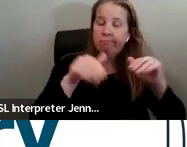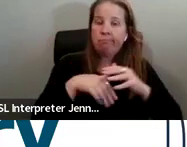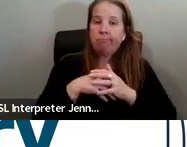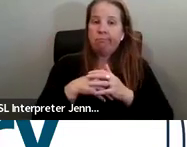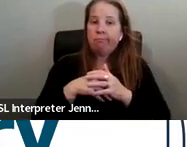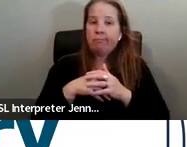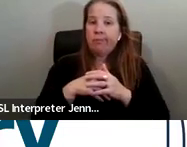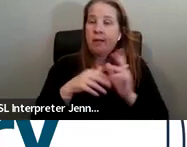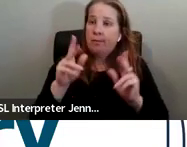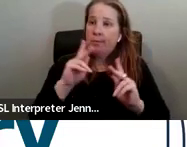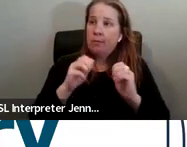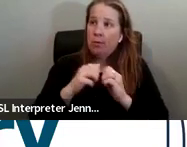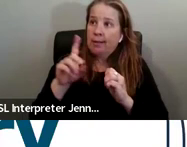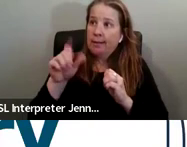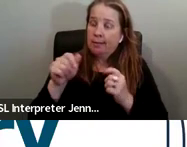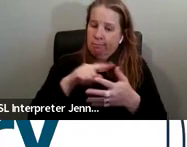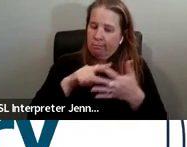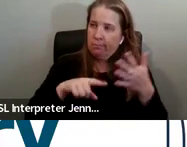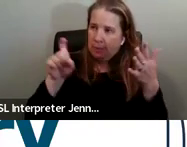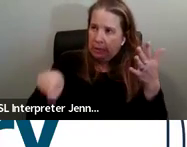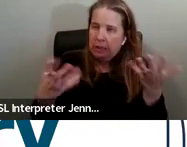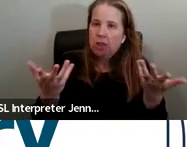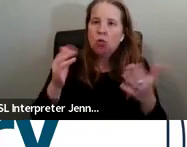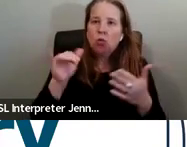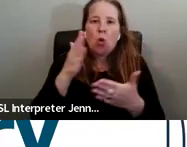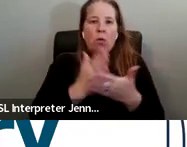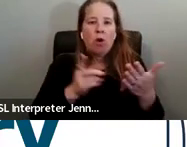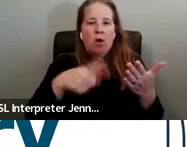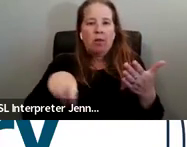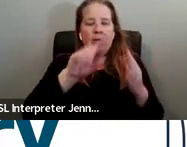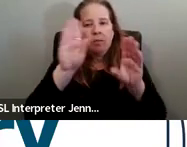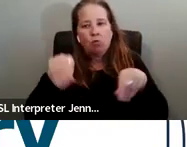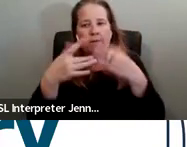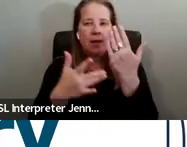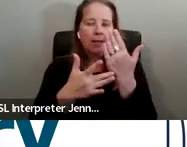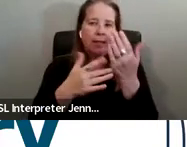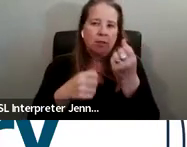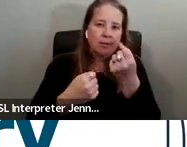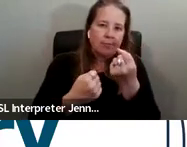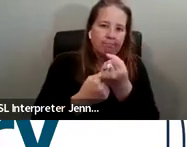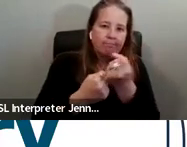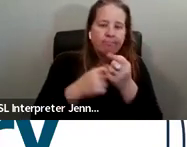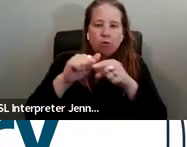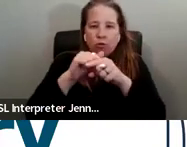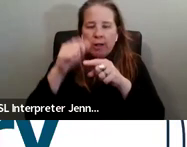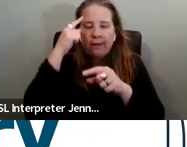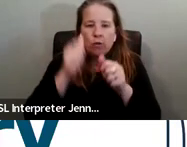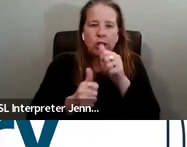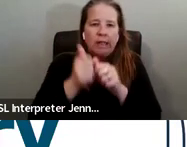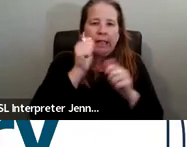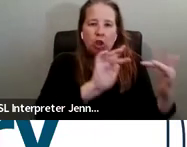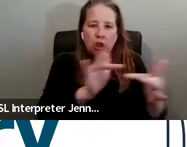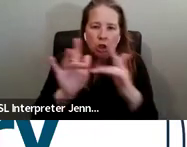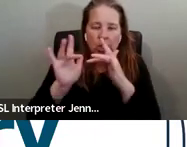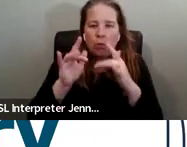what people with disabilities need, right? So part of this is providing technical assistance and training to each of our networks to